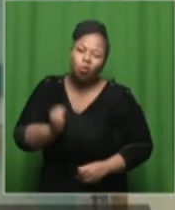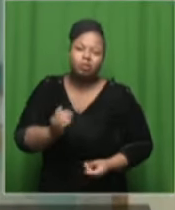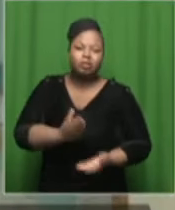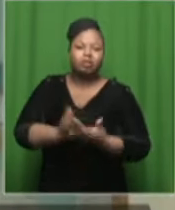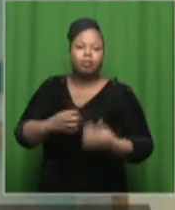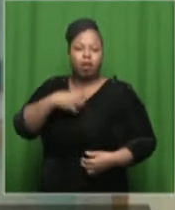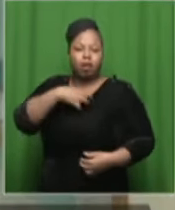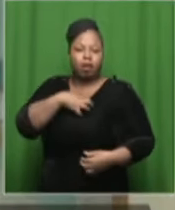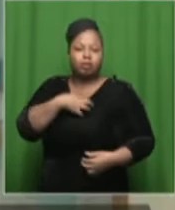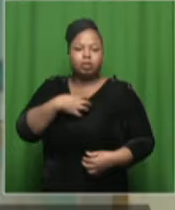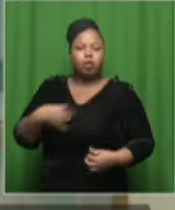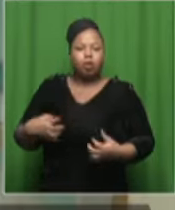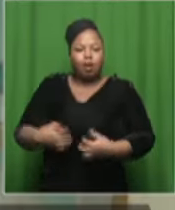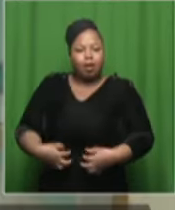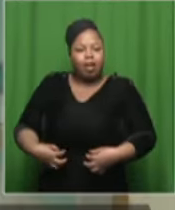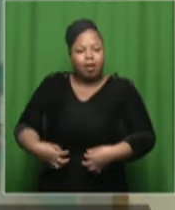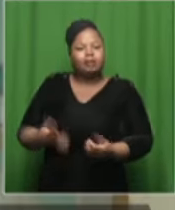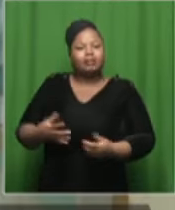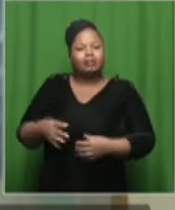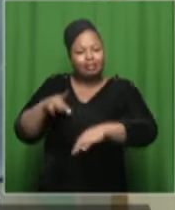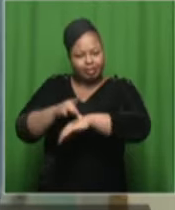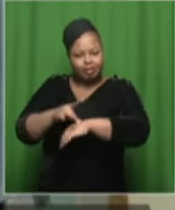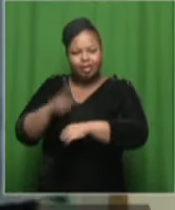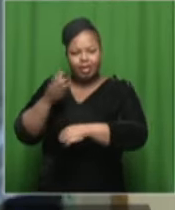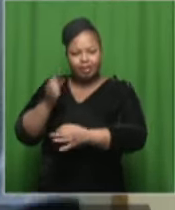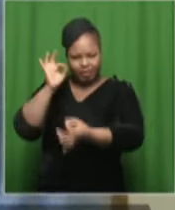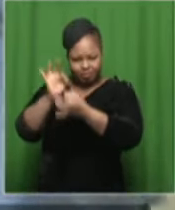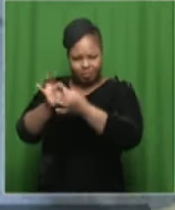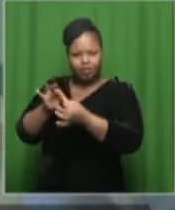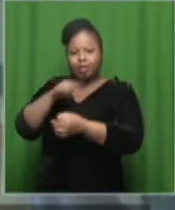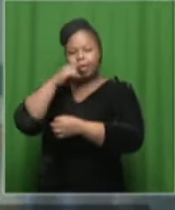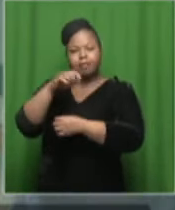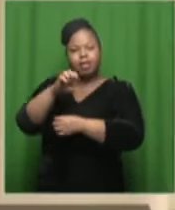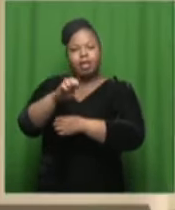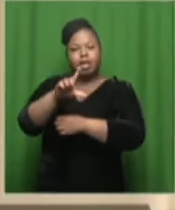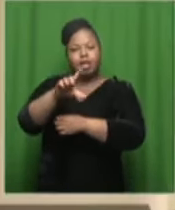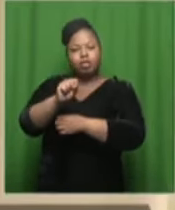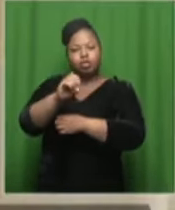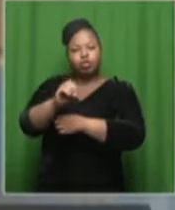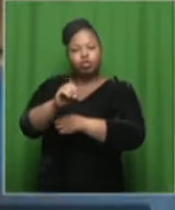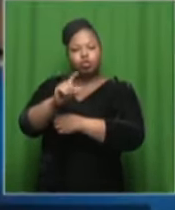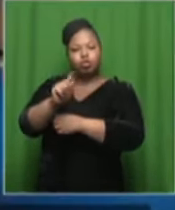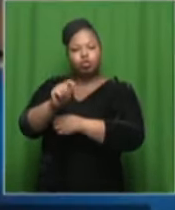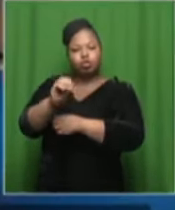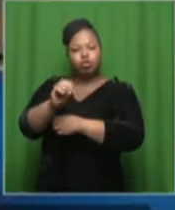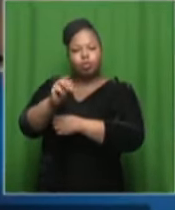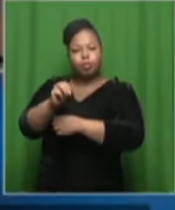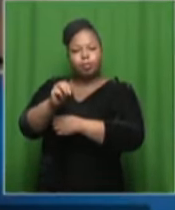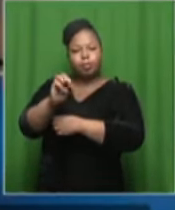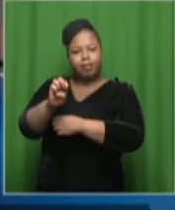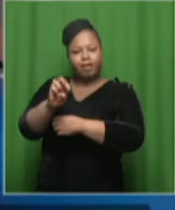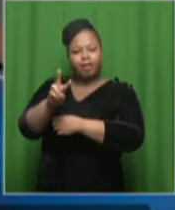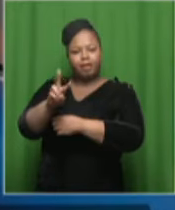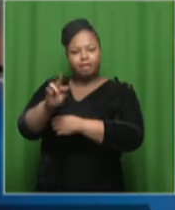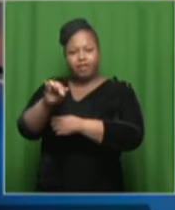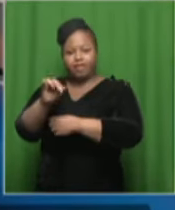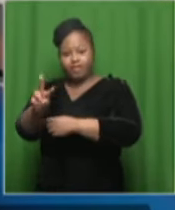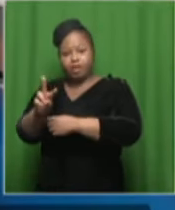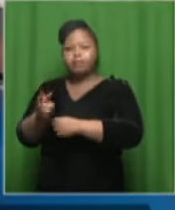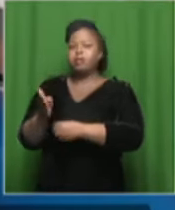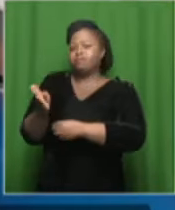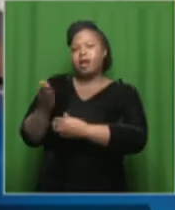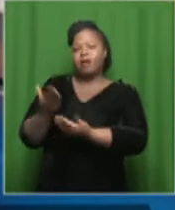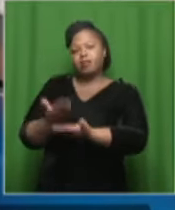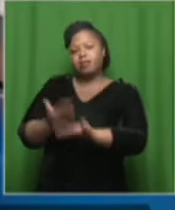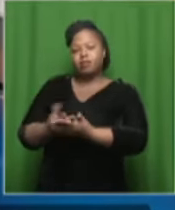heart and lung diseases, there is specific treatment called oseltamivir that is available, and doctors would prescribe it